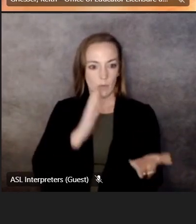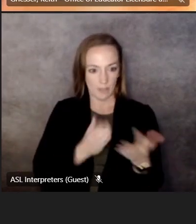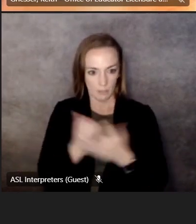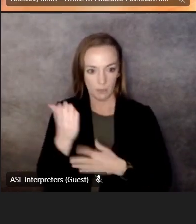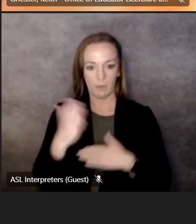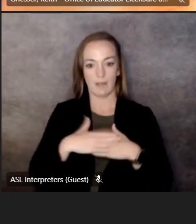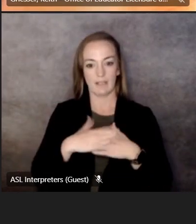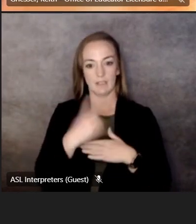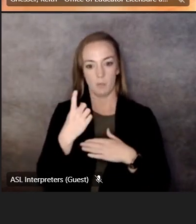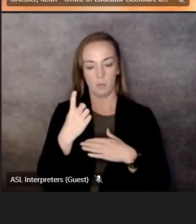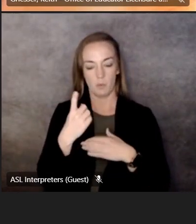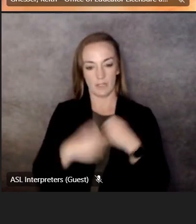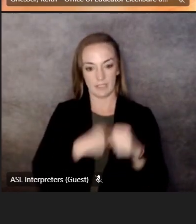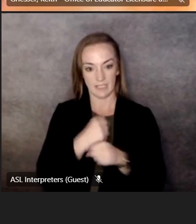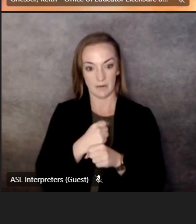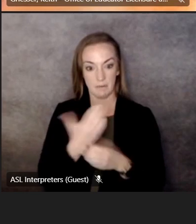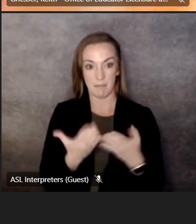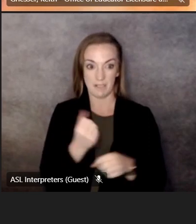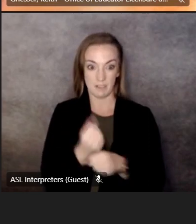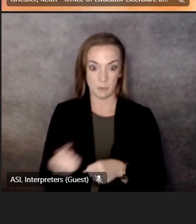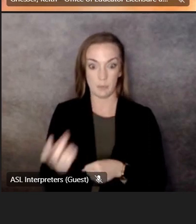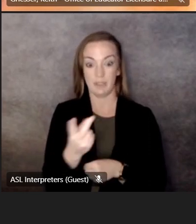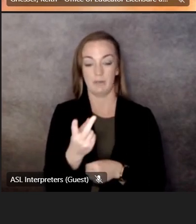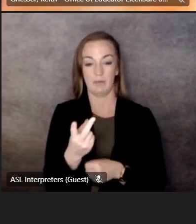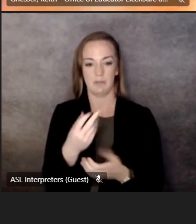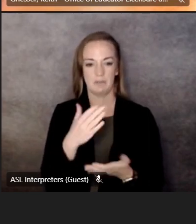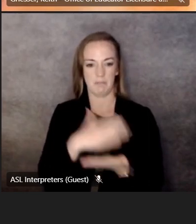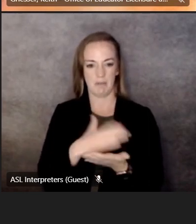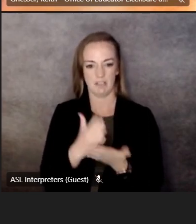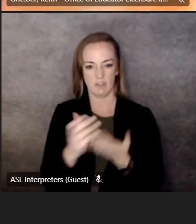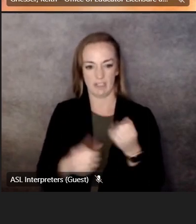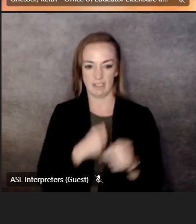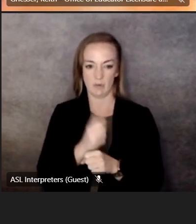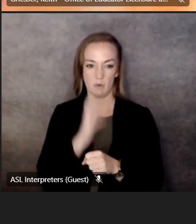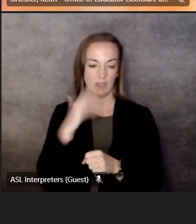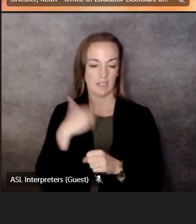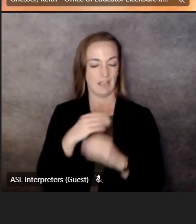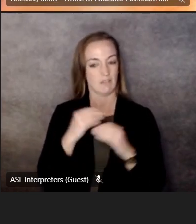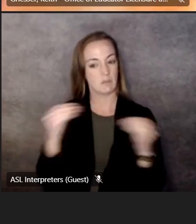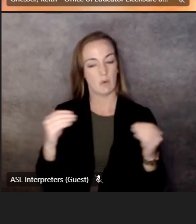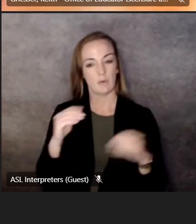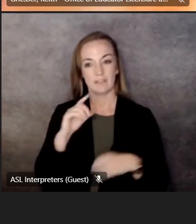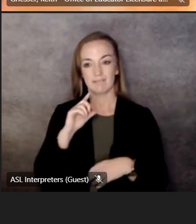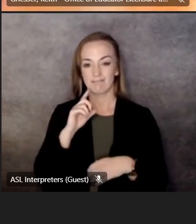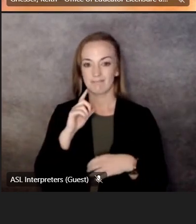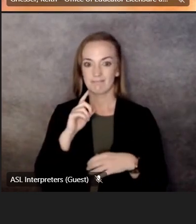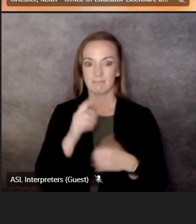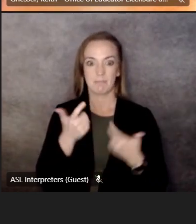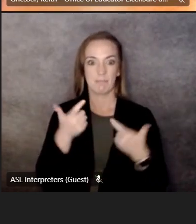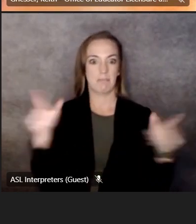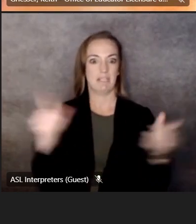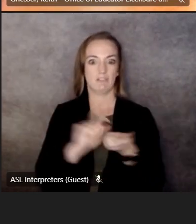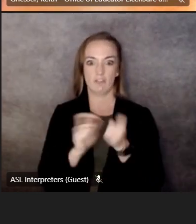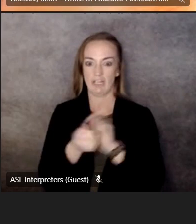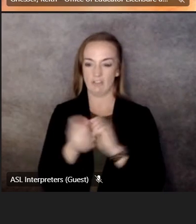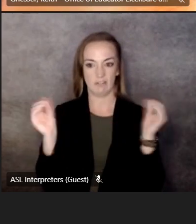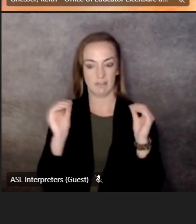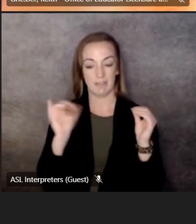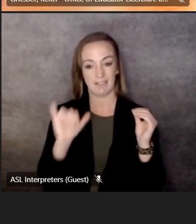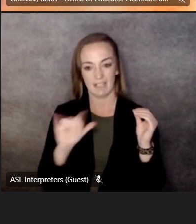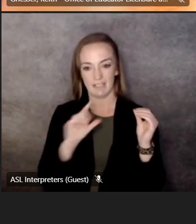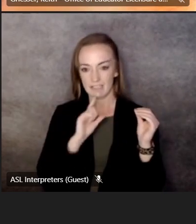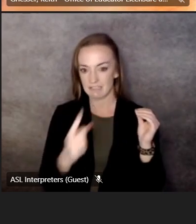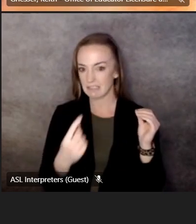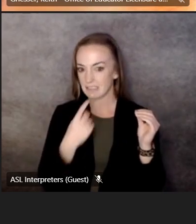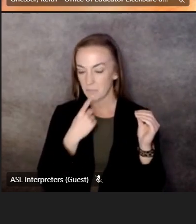the next budget year without any significant changes. So that's disappointing, but not